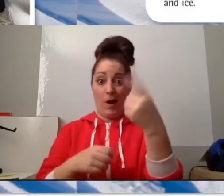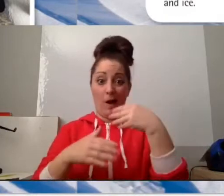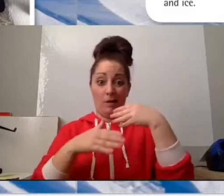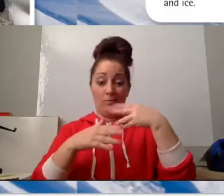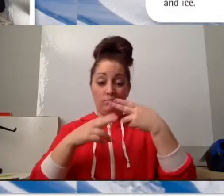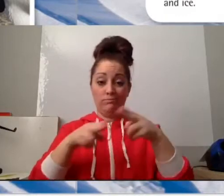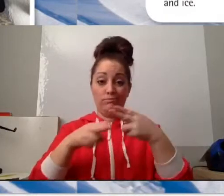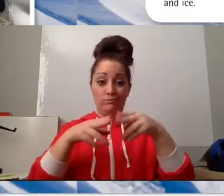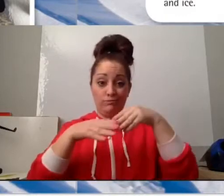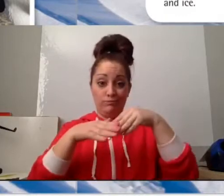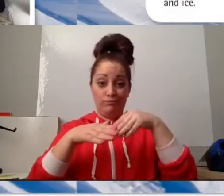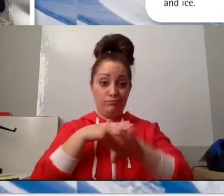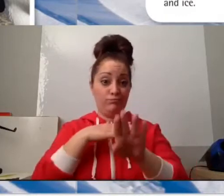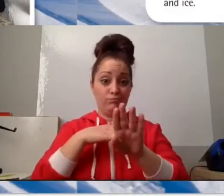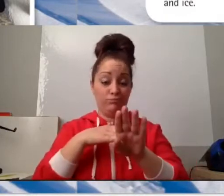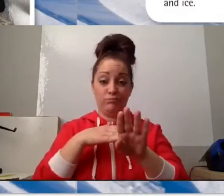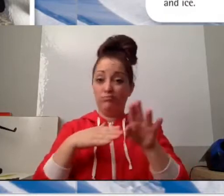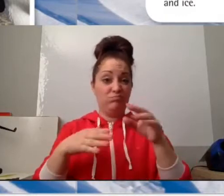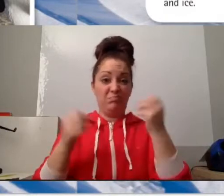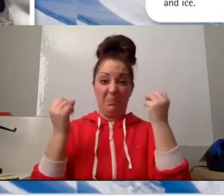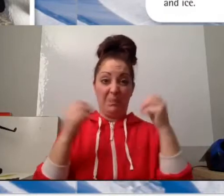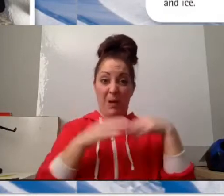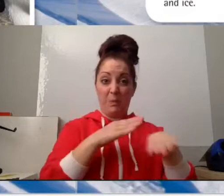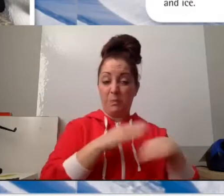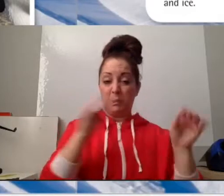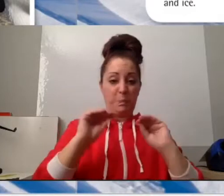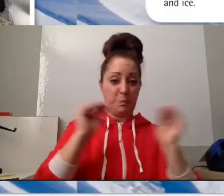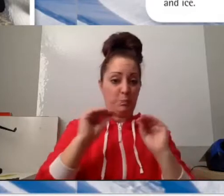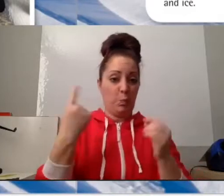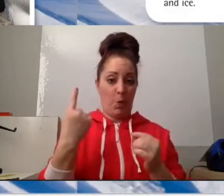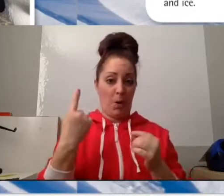It is the only egg that she will lay this year.